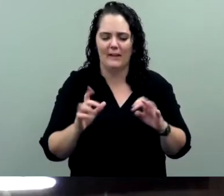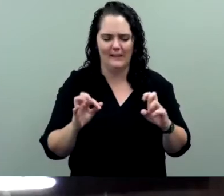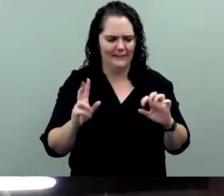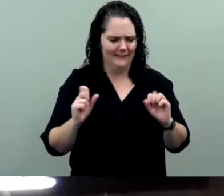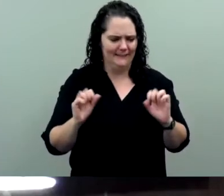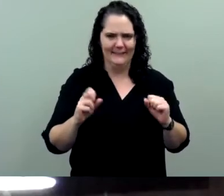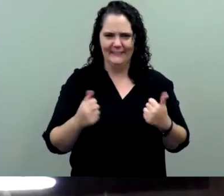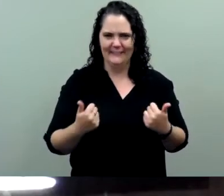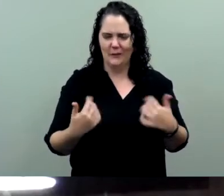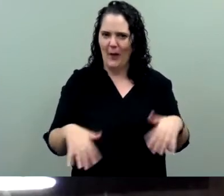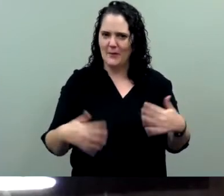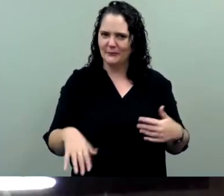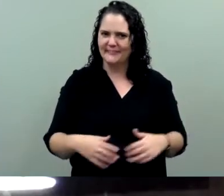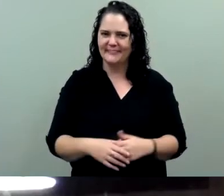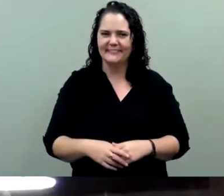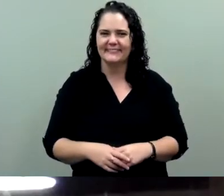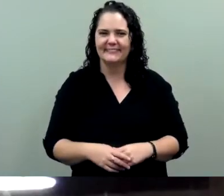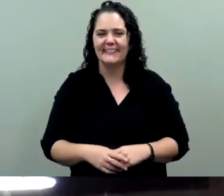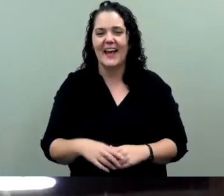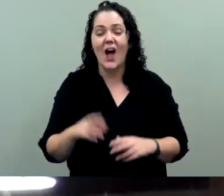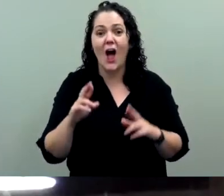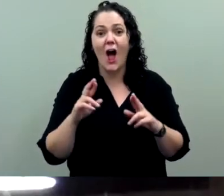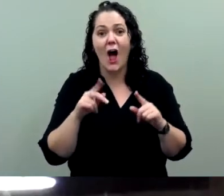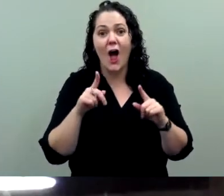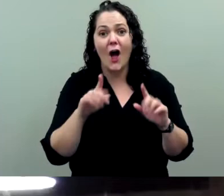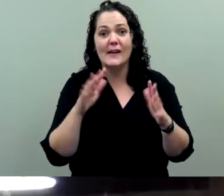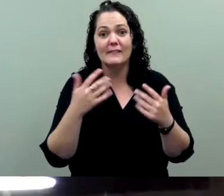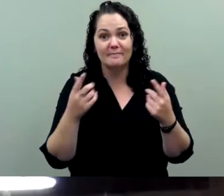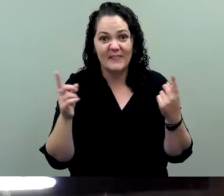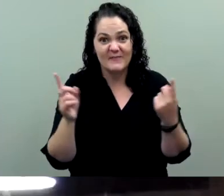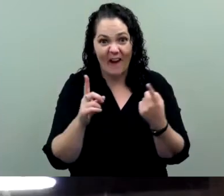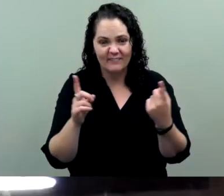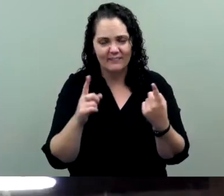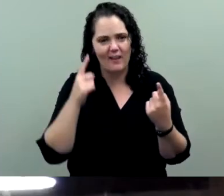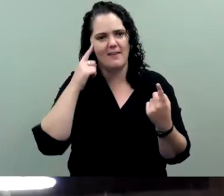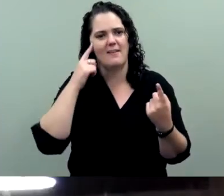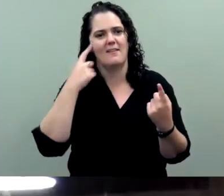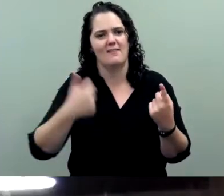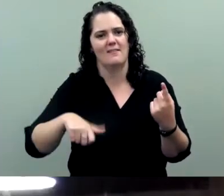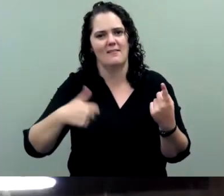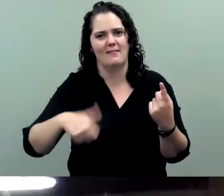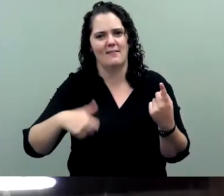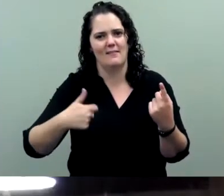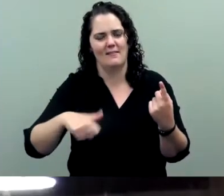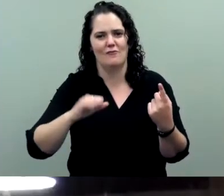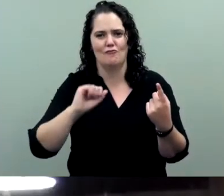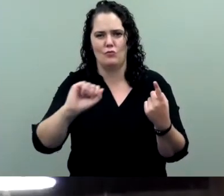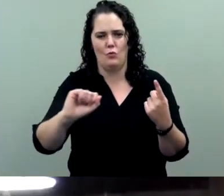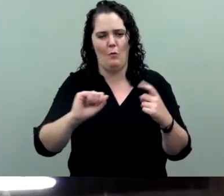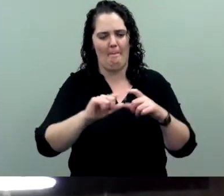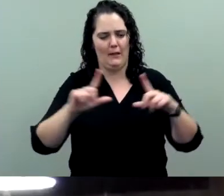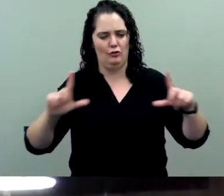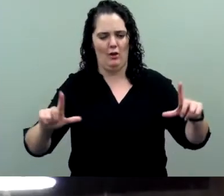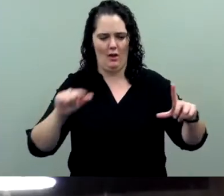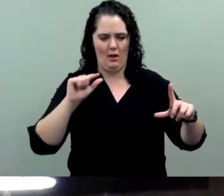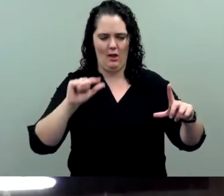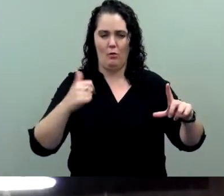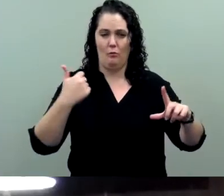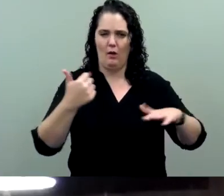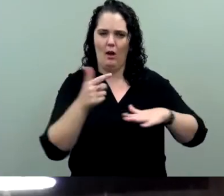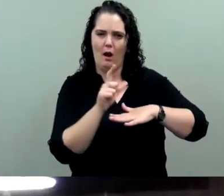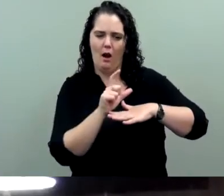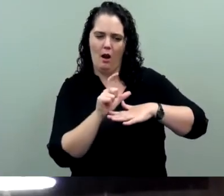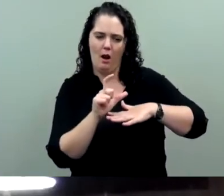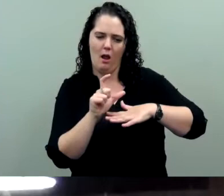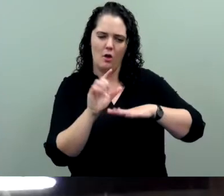now, hopefully what you got there was not a very clearly organized picture, right? Hopefully what you got there